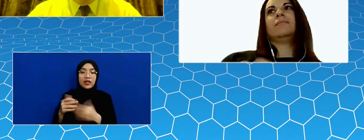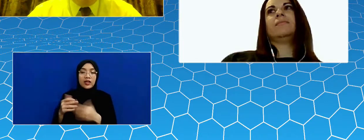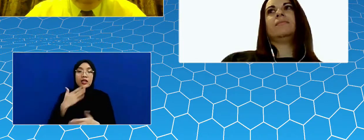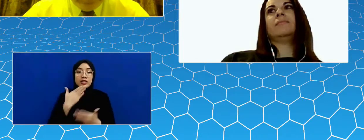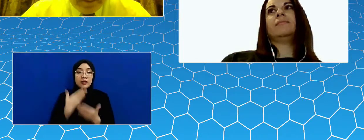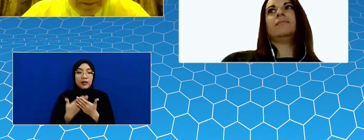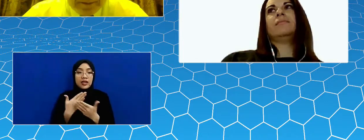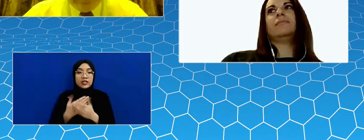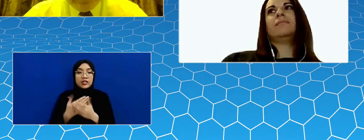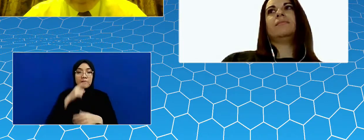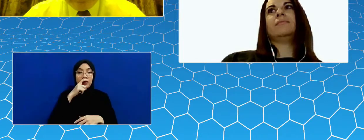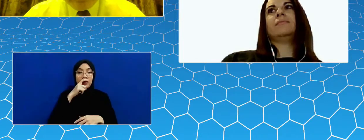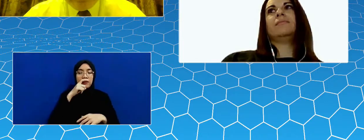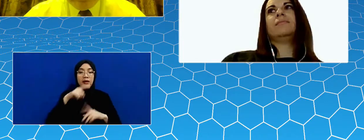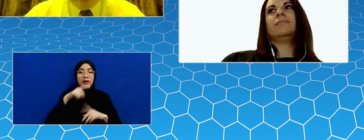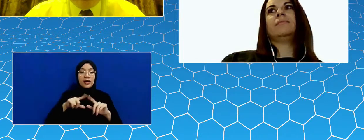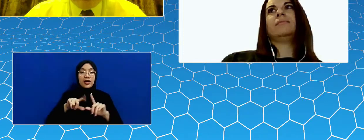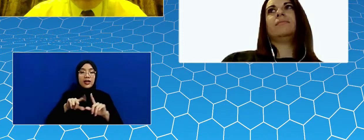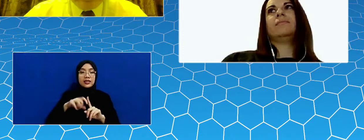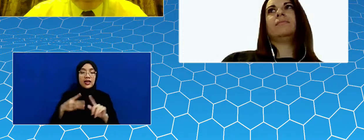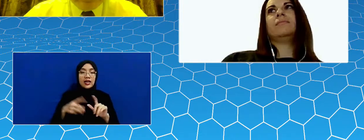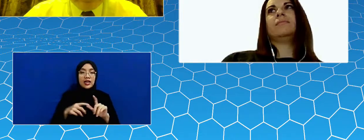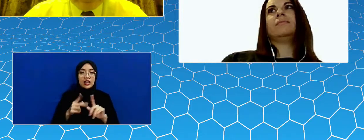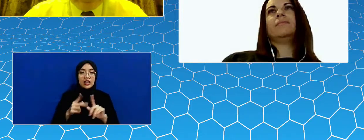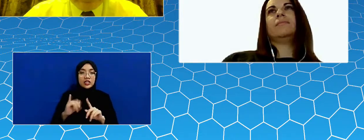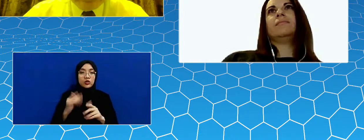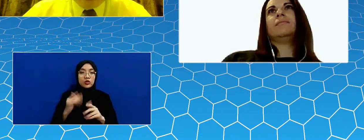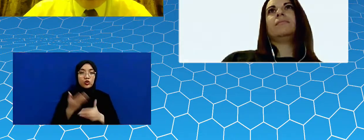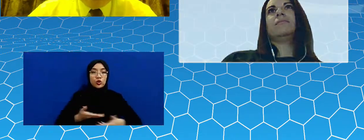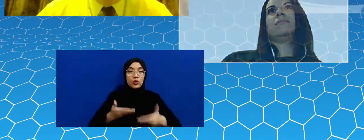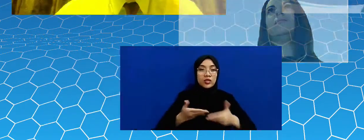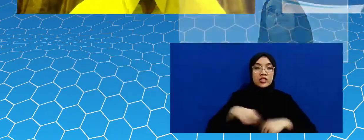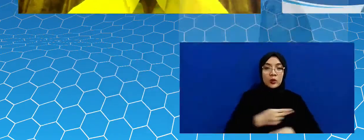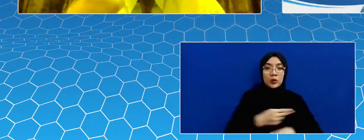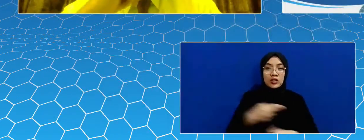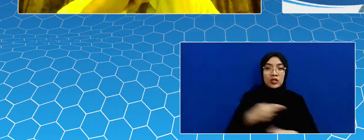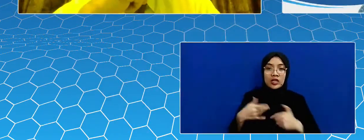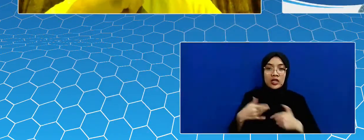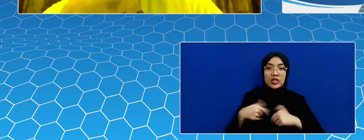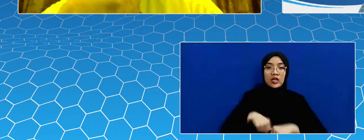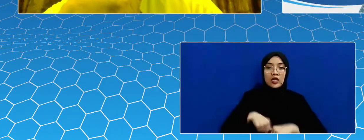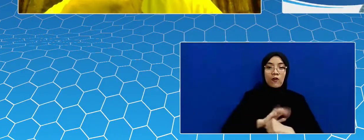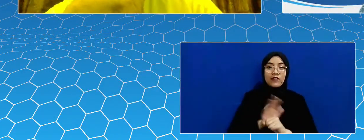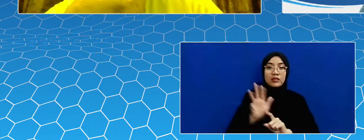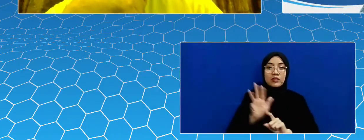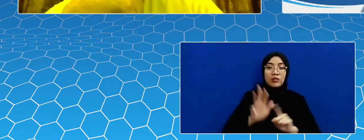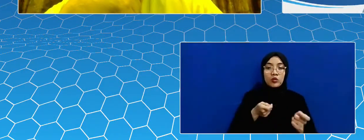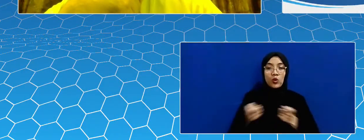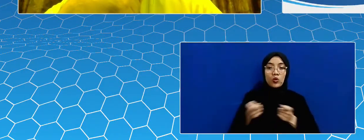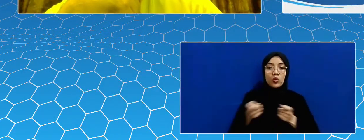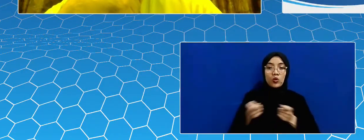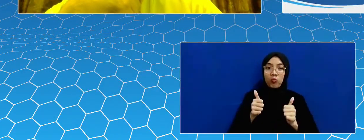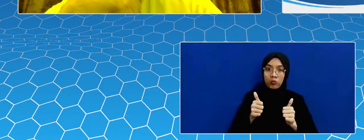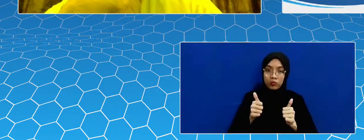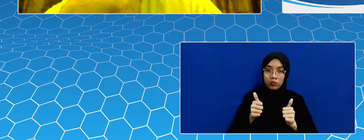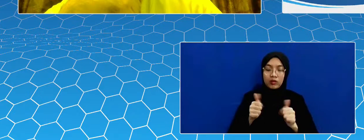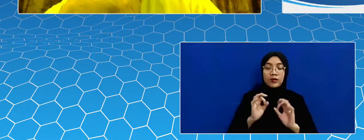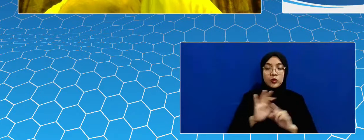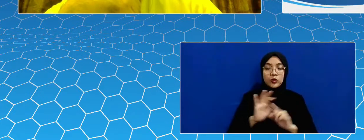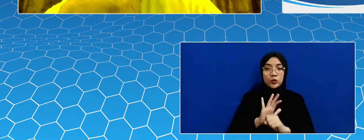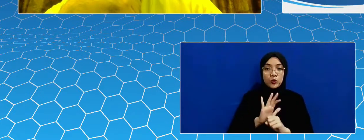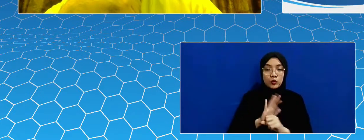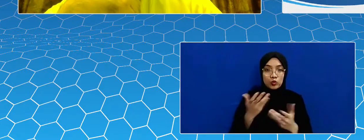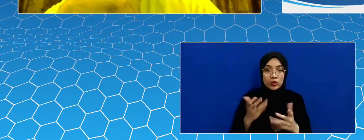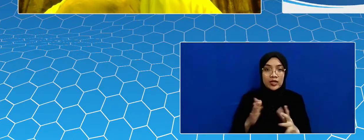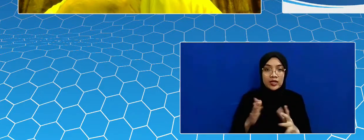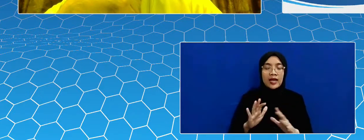Indonesia is right now the COVID-19 is under control. I appreciate all of